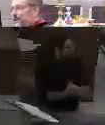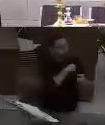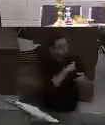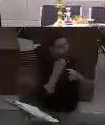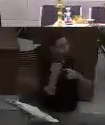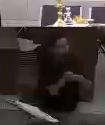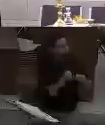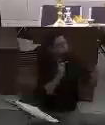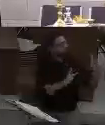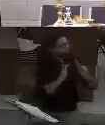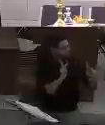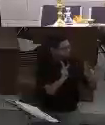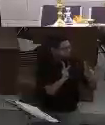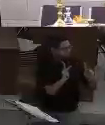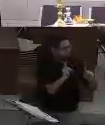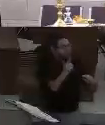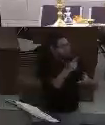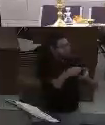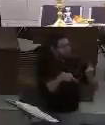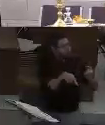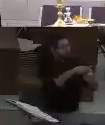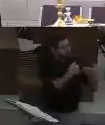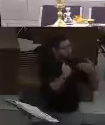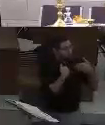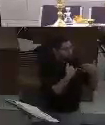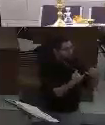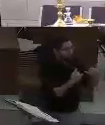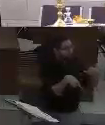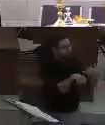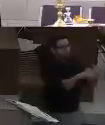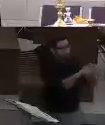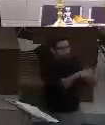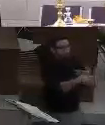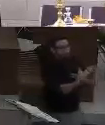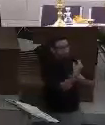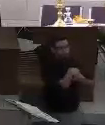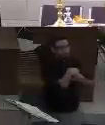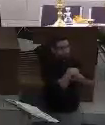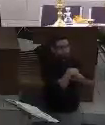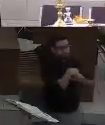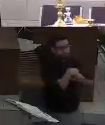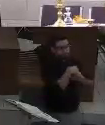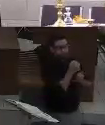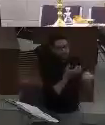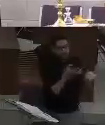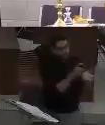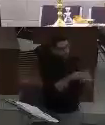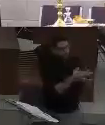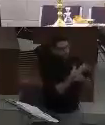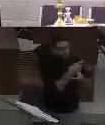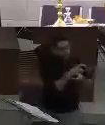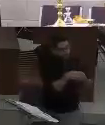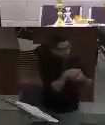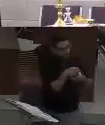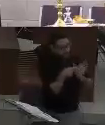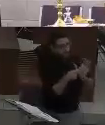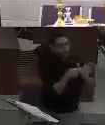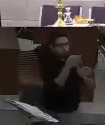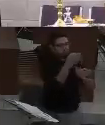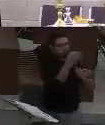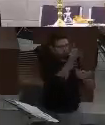And as you go, what you have, you need. It's in there. So go now and live this call and